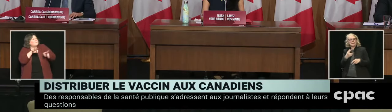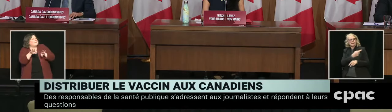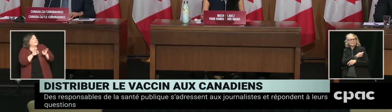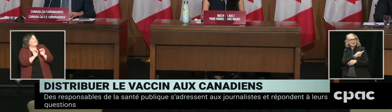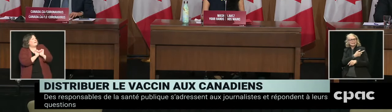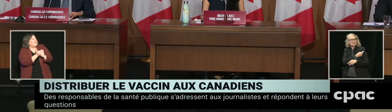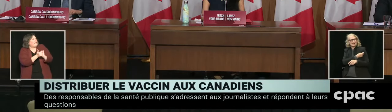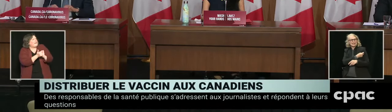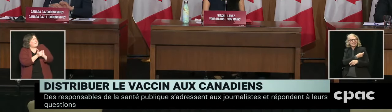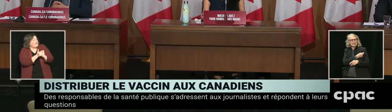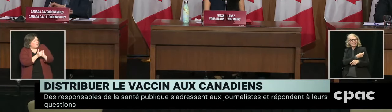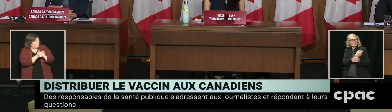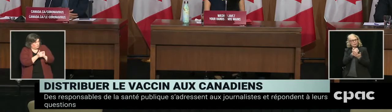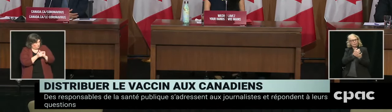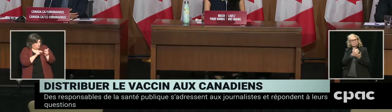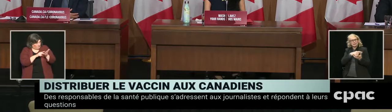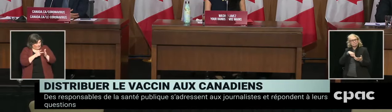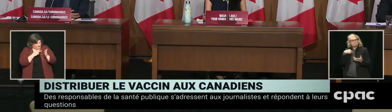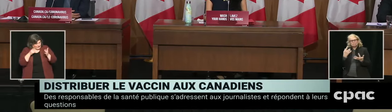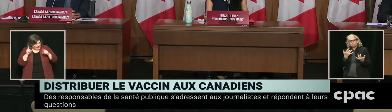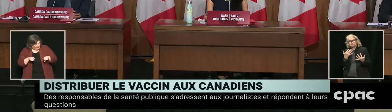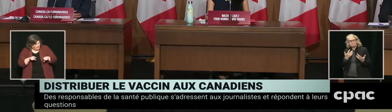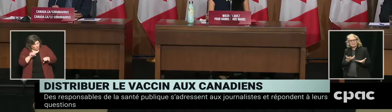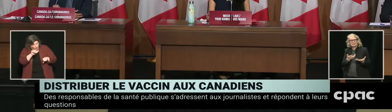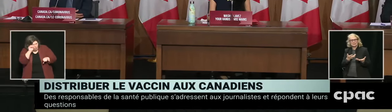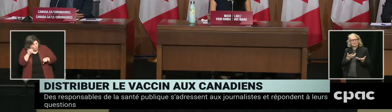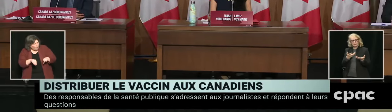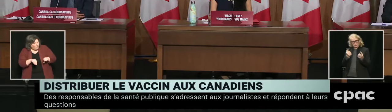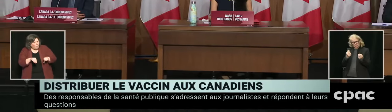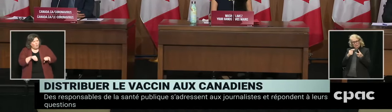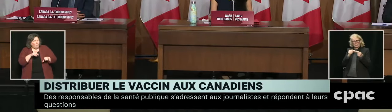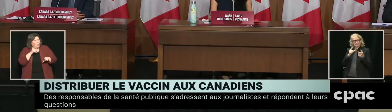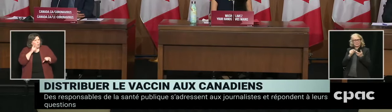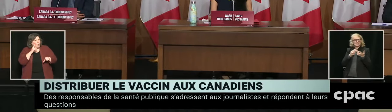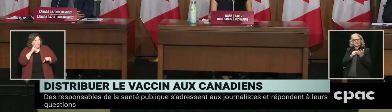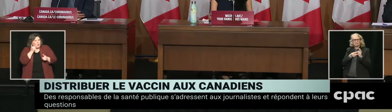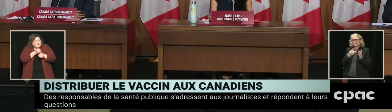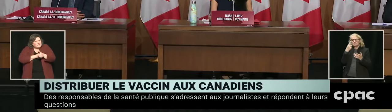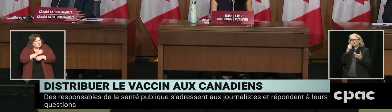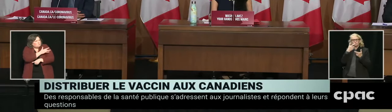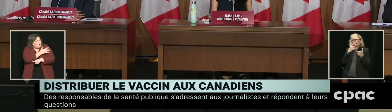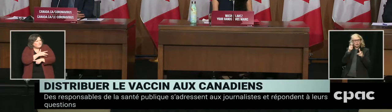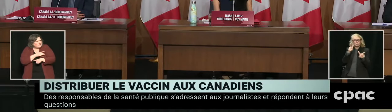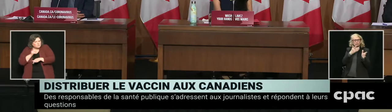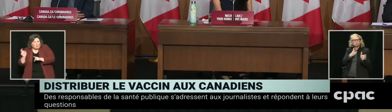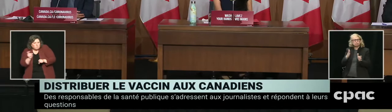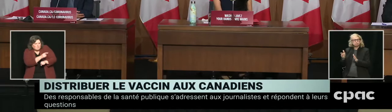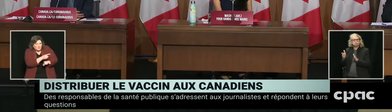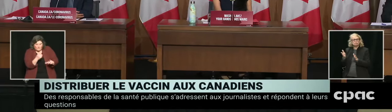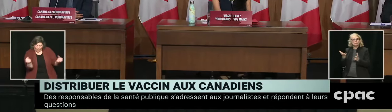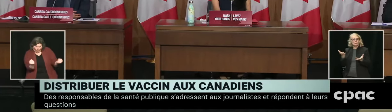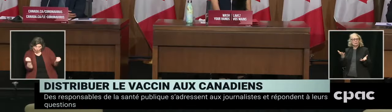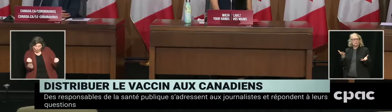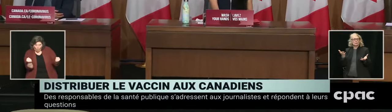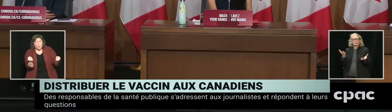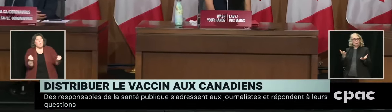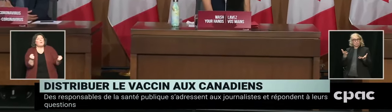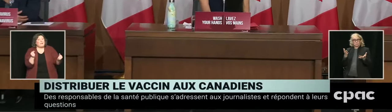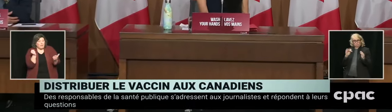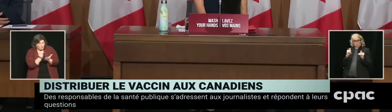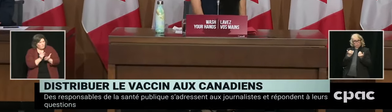would mean. Would it be all in Ottawa? Would they be sent to the provinces early? Walk me through a little bit more about the details of how that might